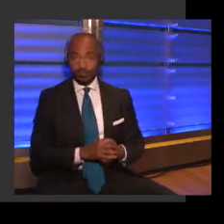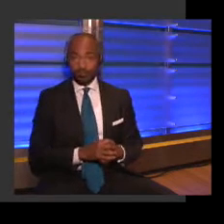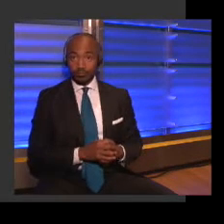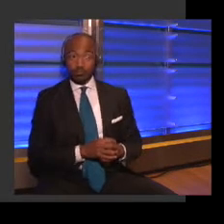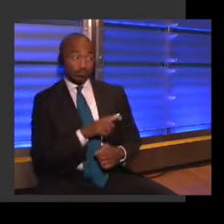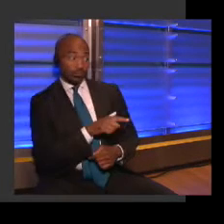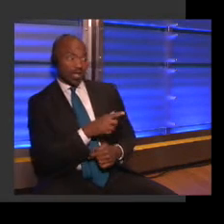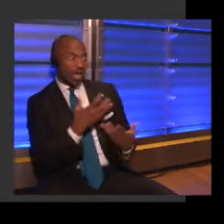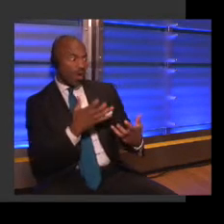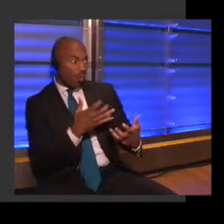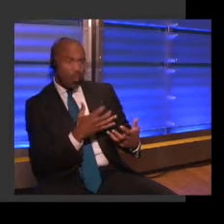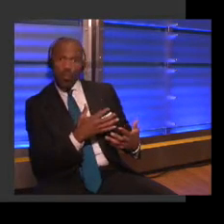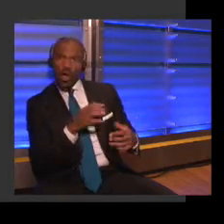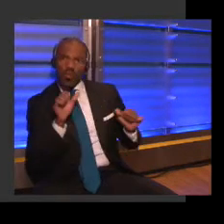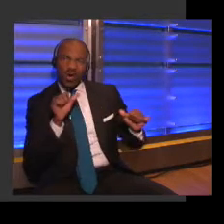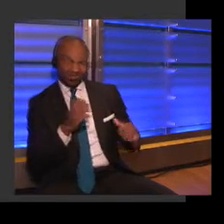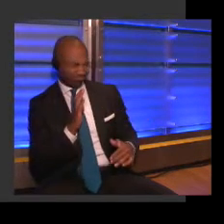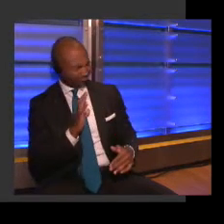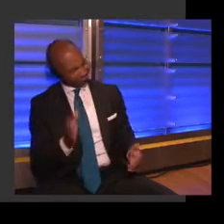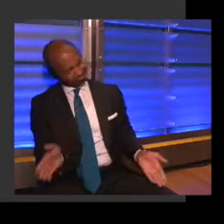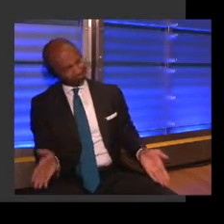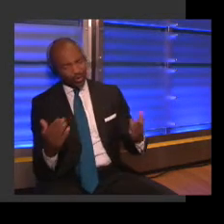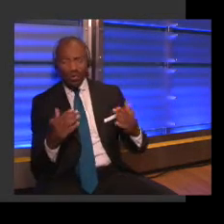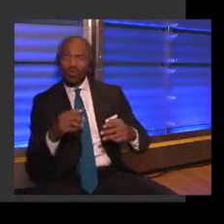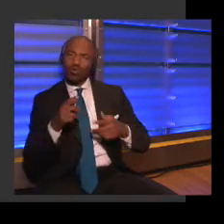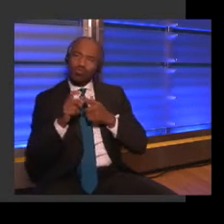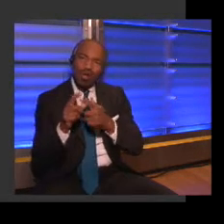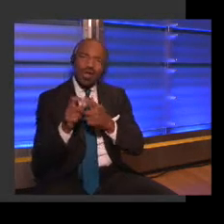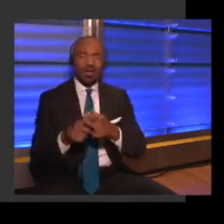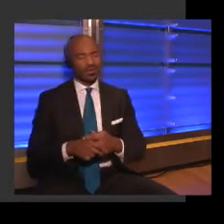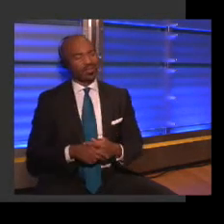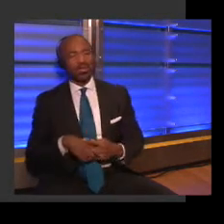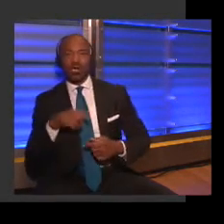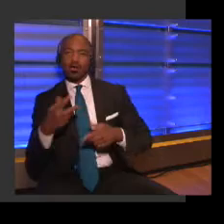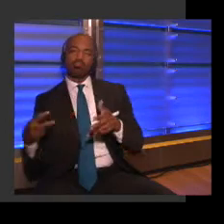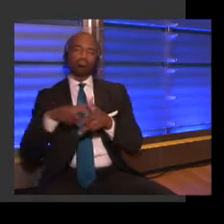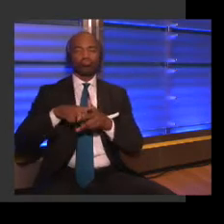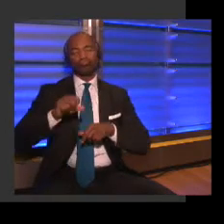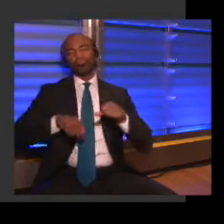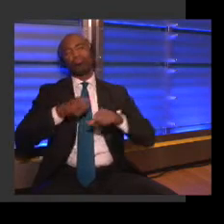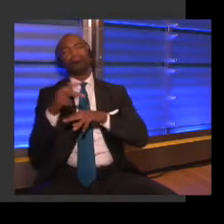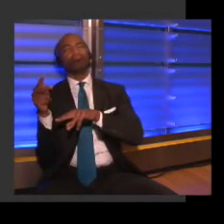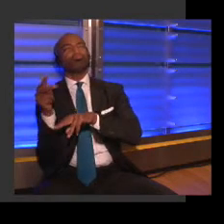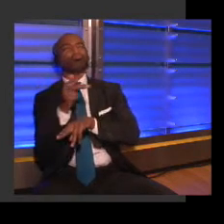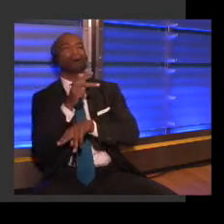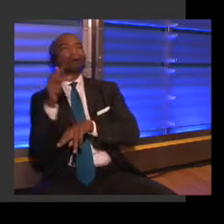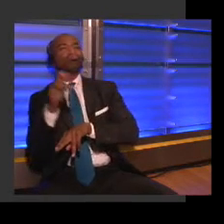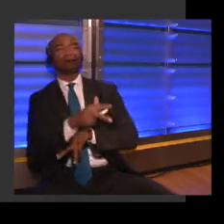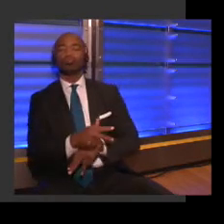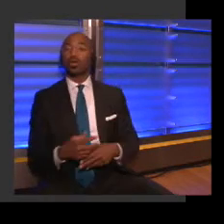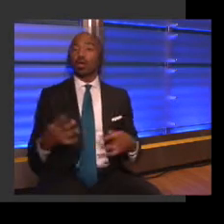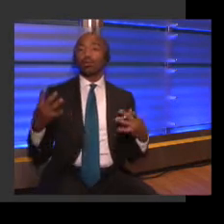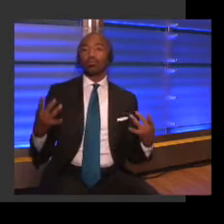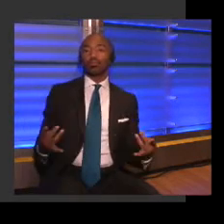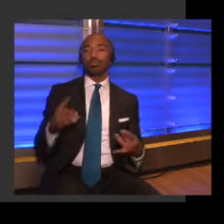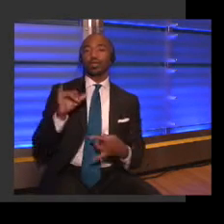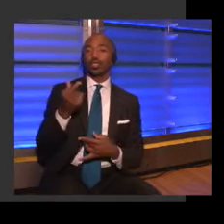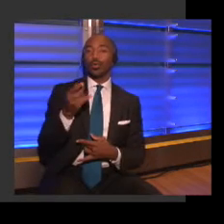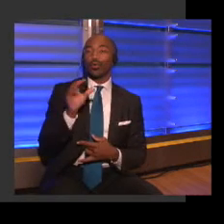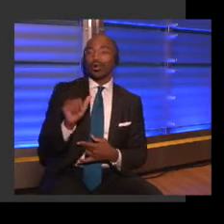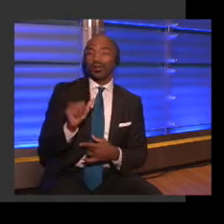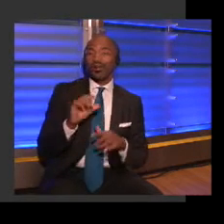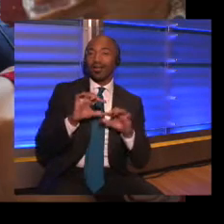active. Go for a run, go for a bike ride, go for a yoga class or whatever it is on company time, and we pay them to go